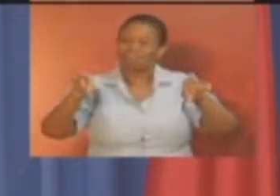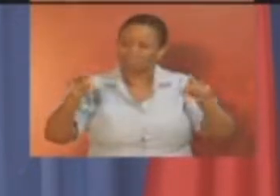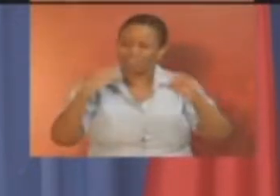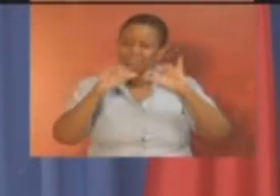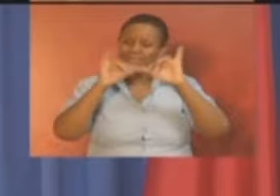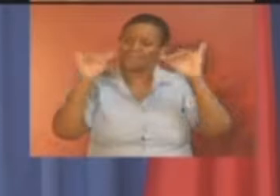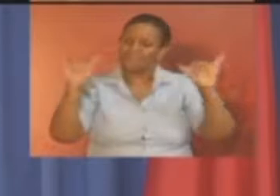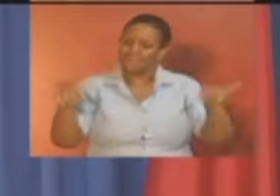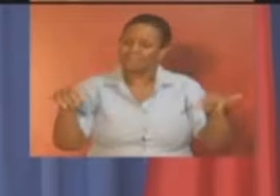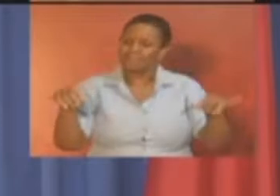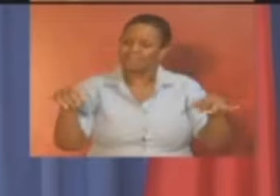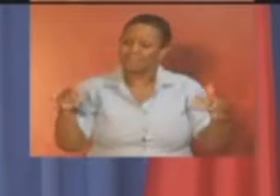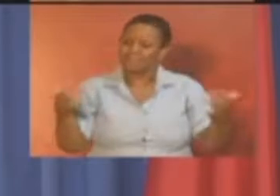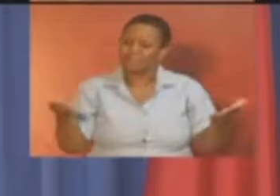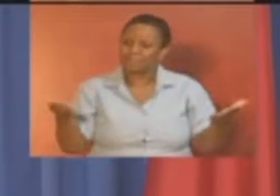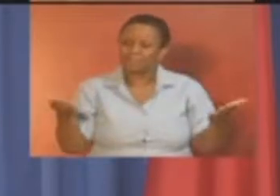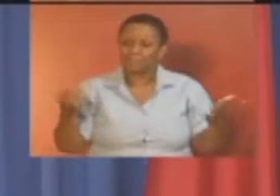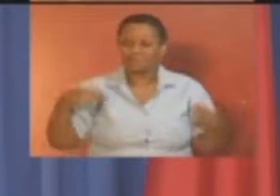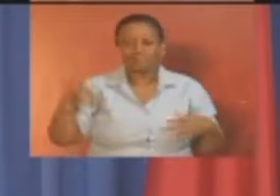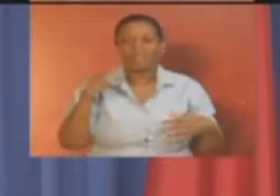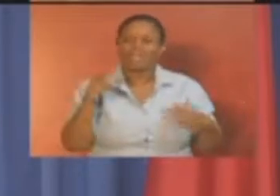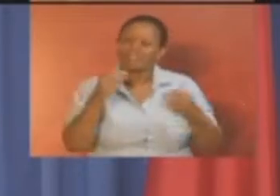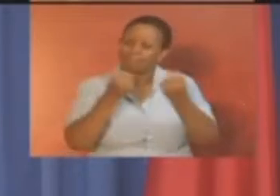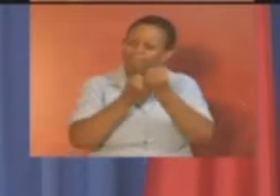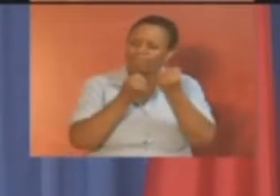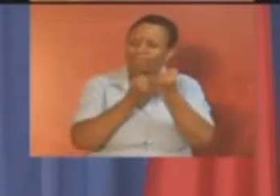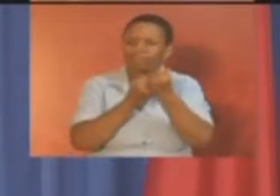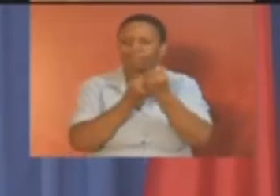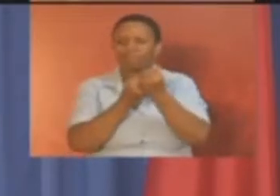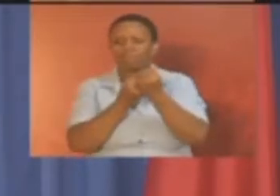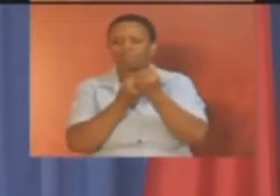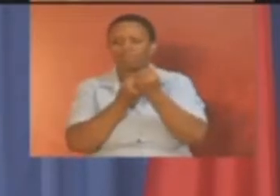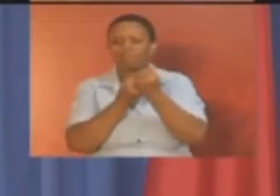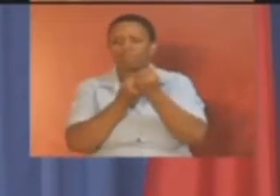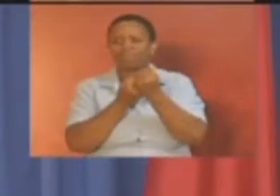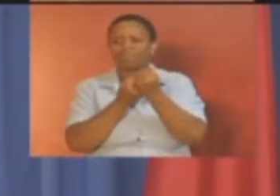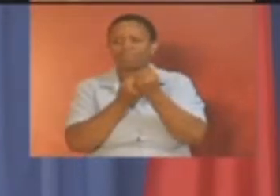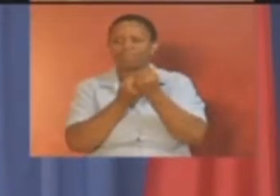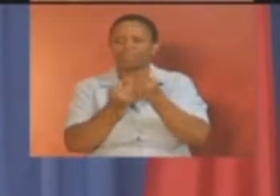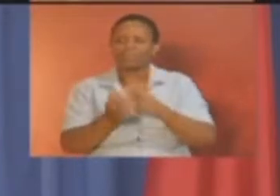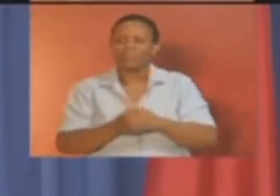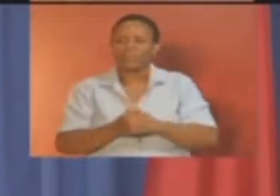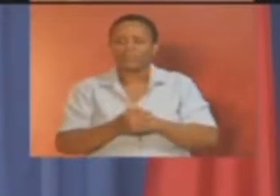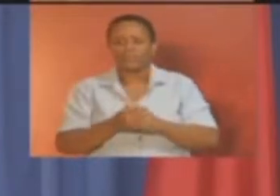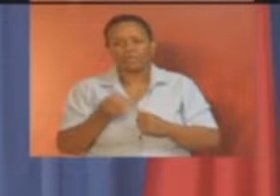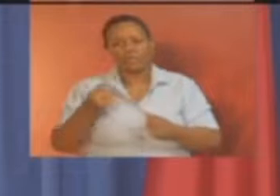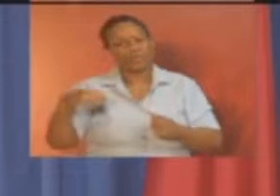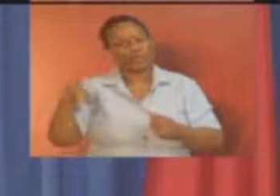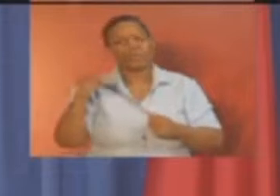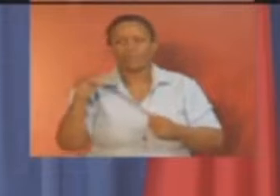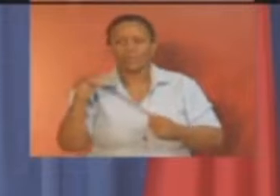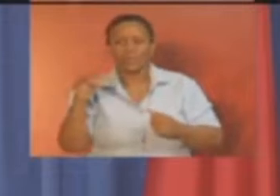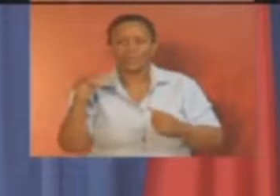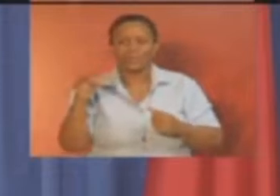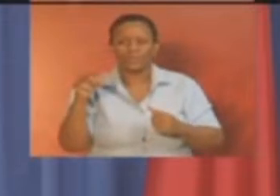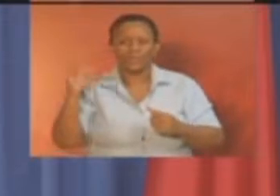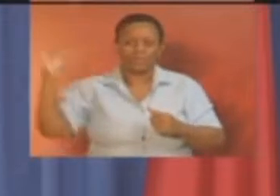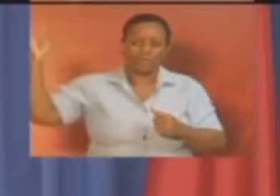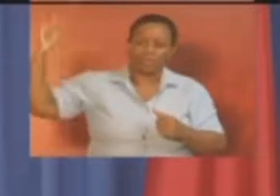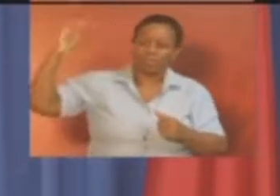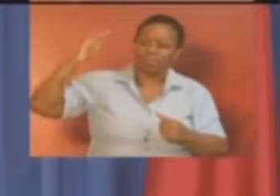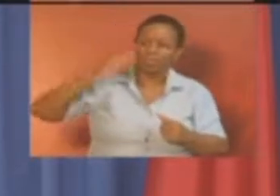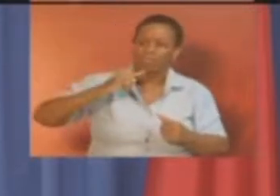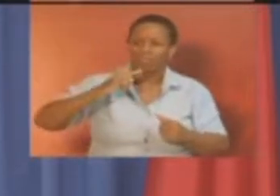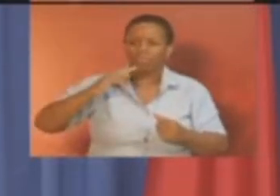that covers all aspects, starting from the exemption process, repatriation exercises, the treatment of